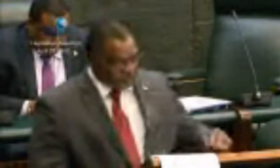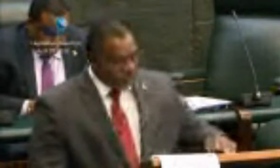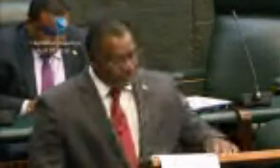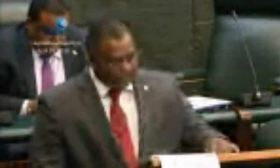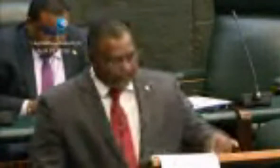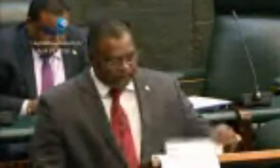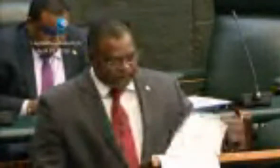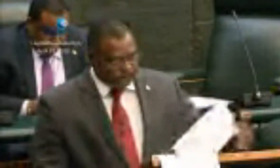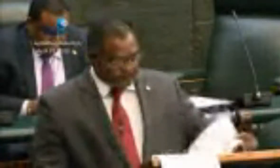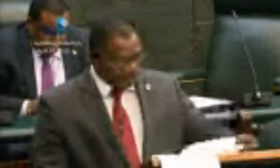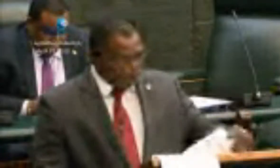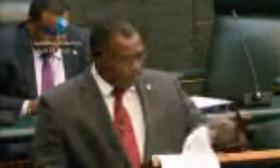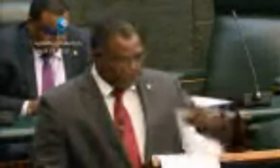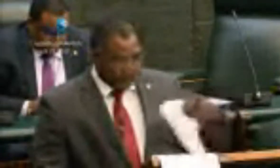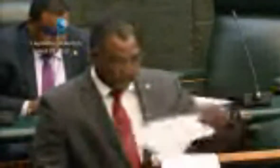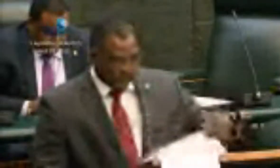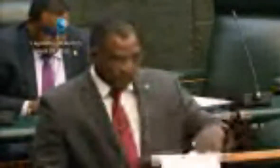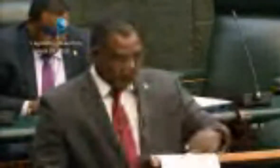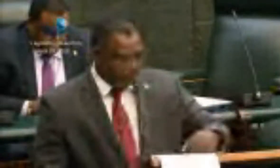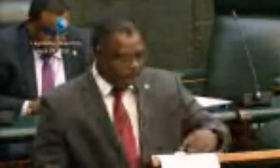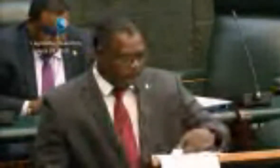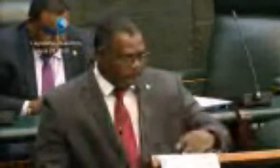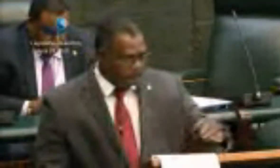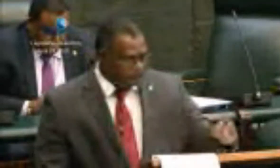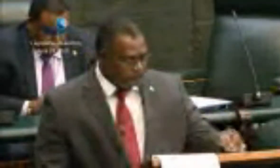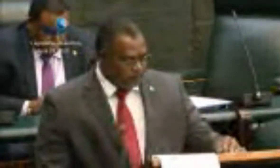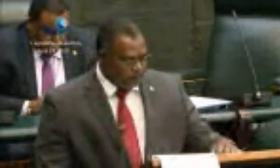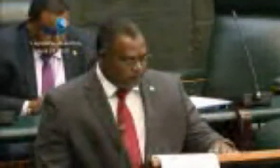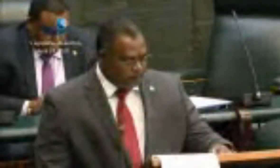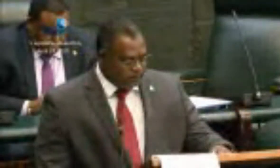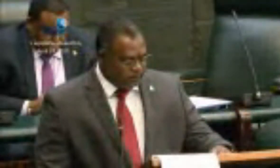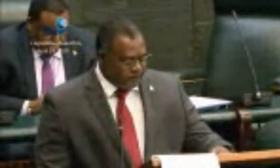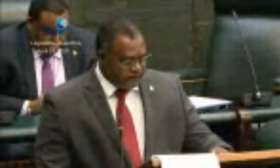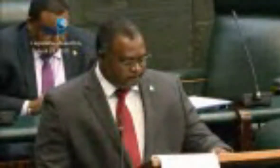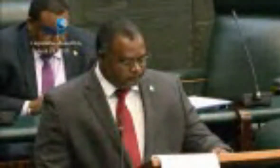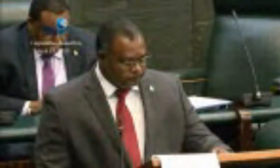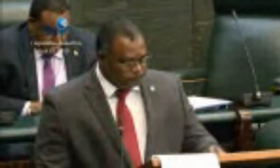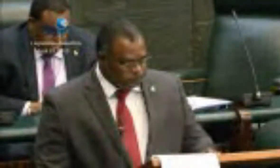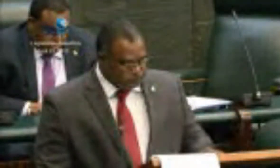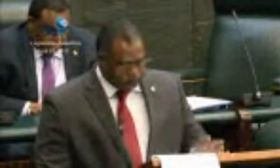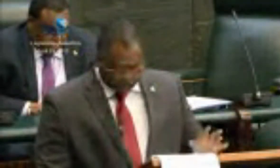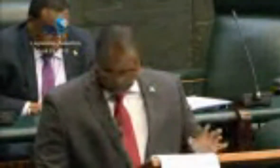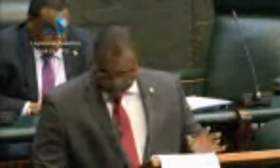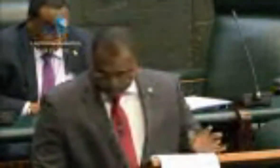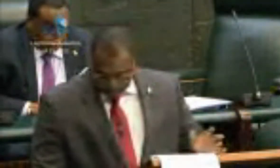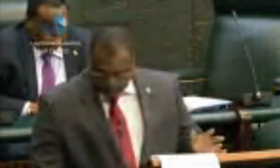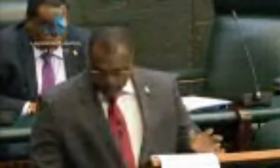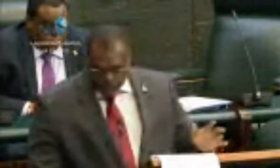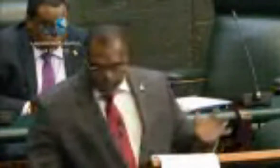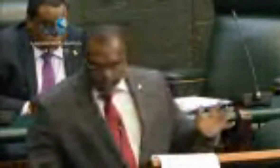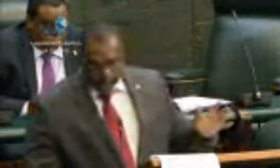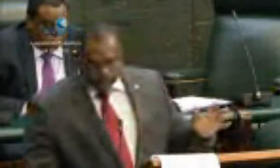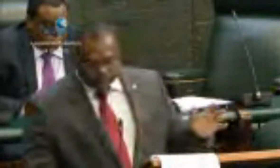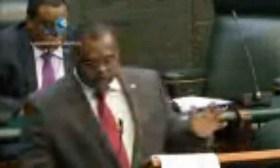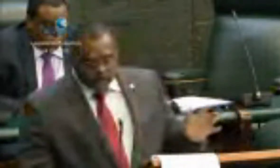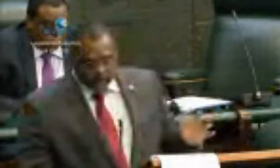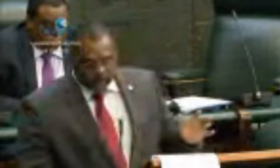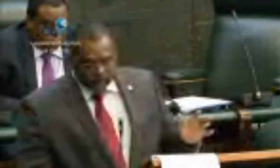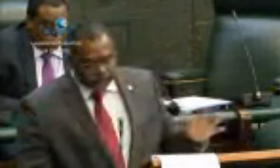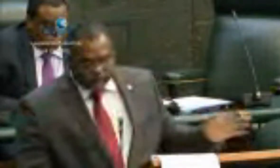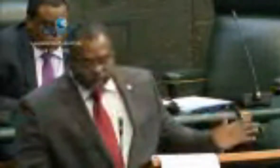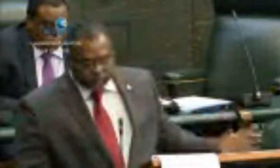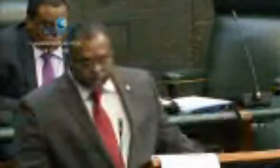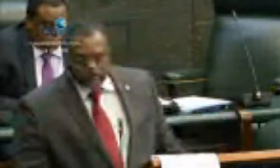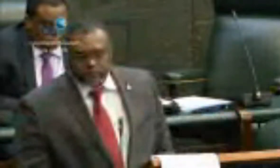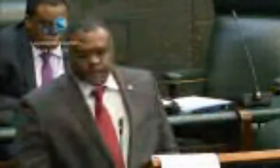prepared. Mr. Speaker, there are some people who will go out and start a new business.